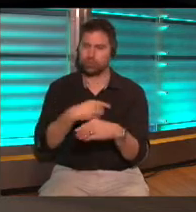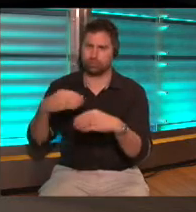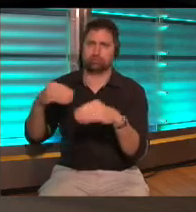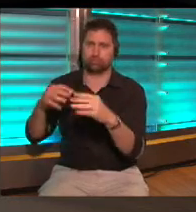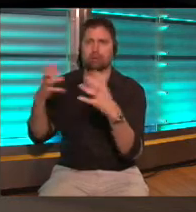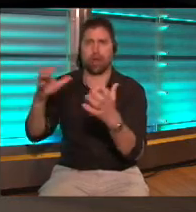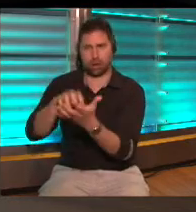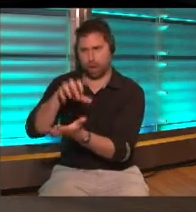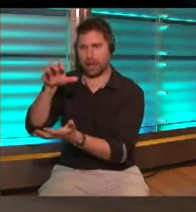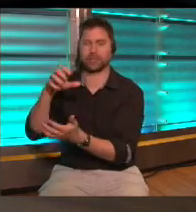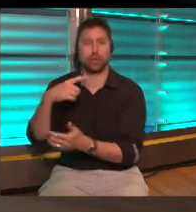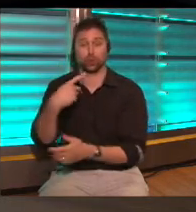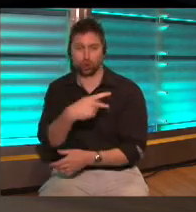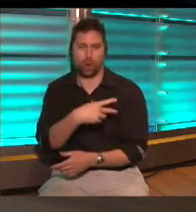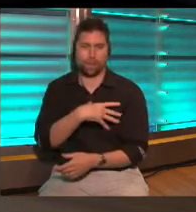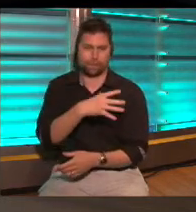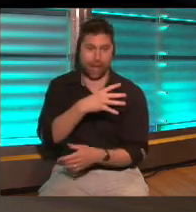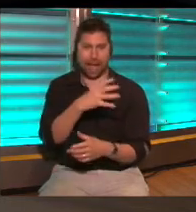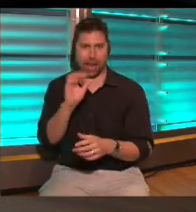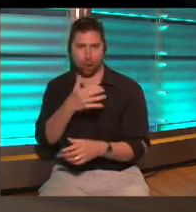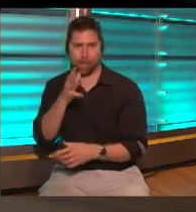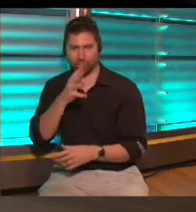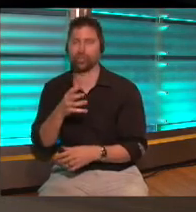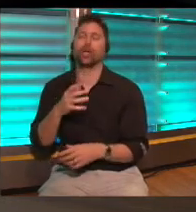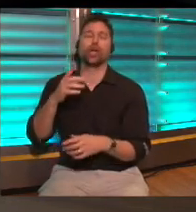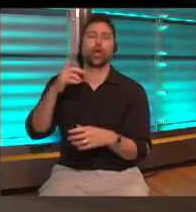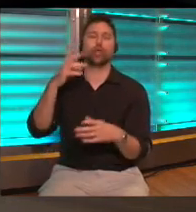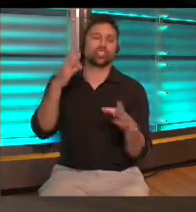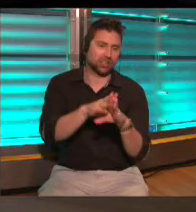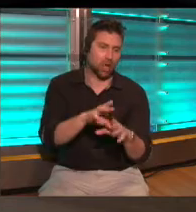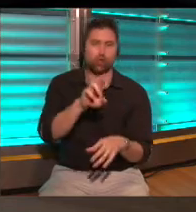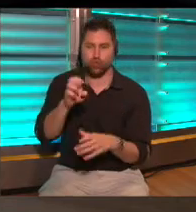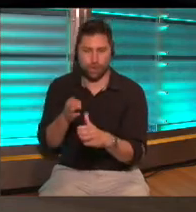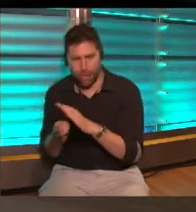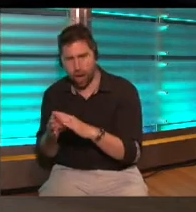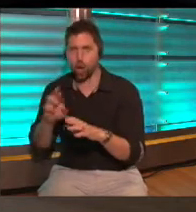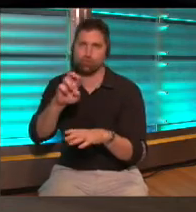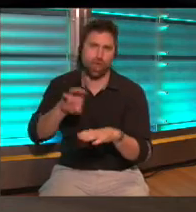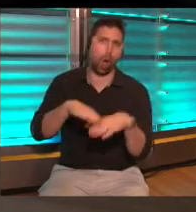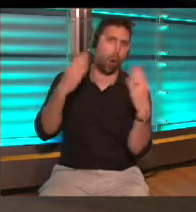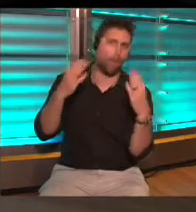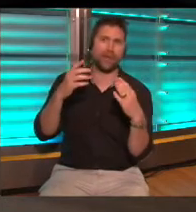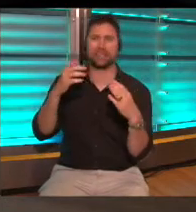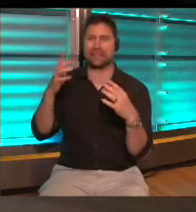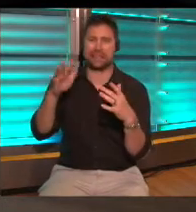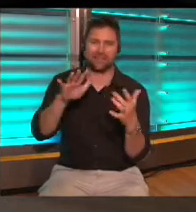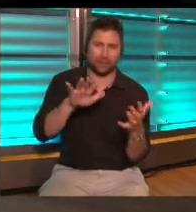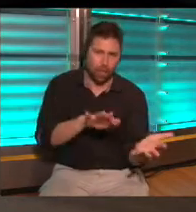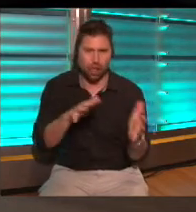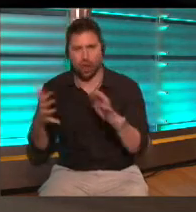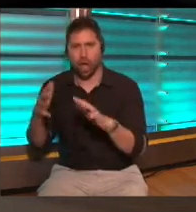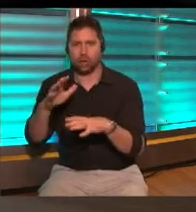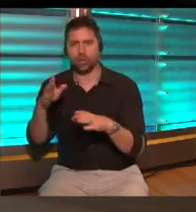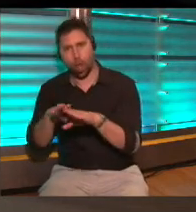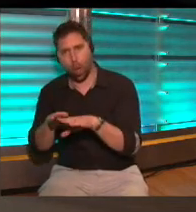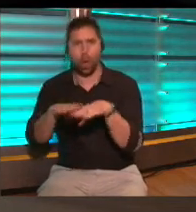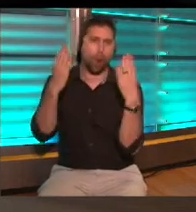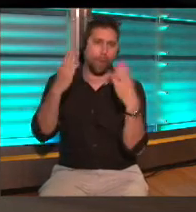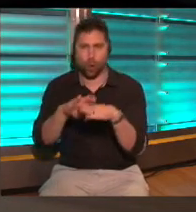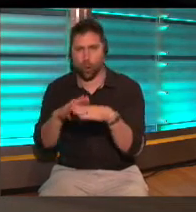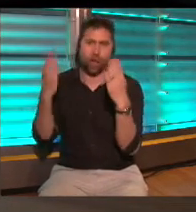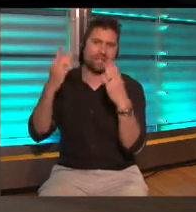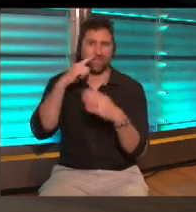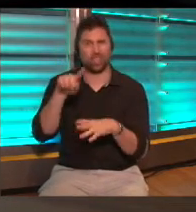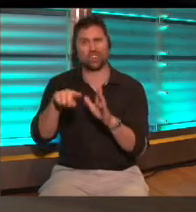It was just the two of us and our mother, and then we have to shut down, rebake, reopen, and it was sort of this like staggered stop and start for the first couple